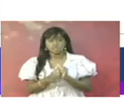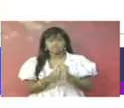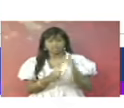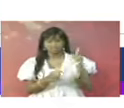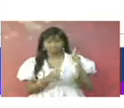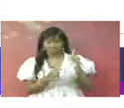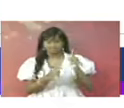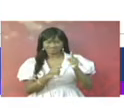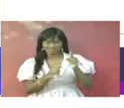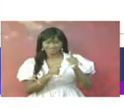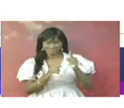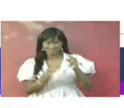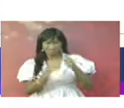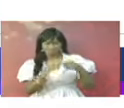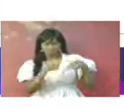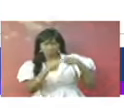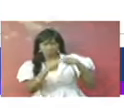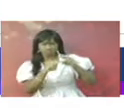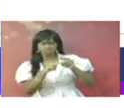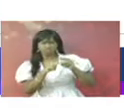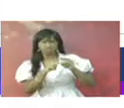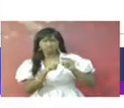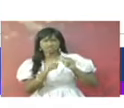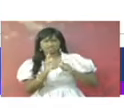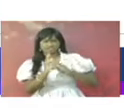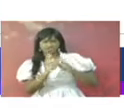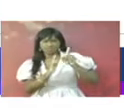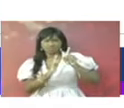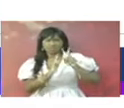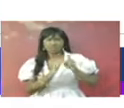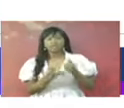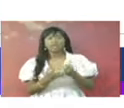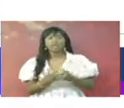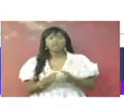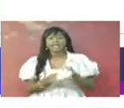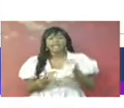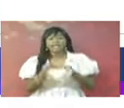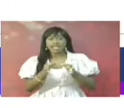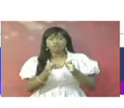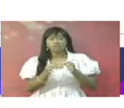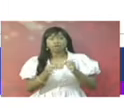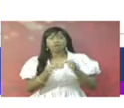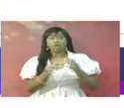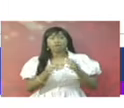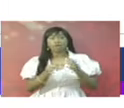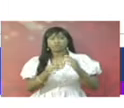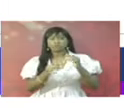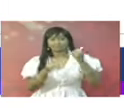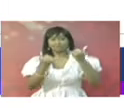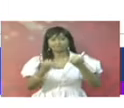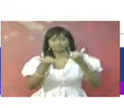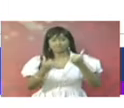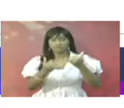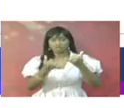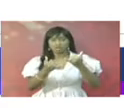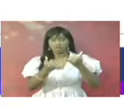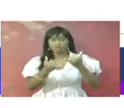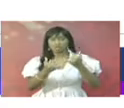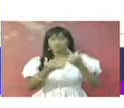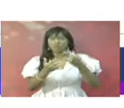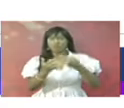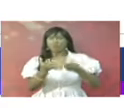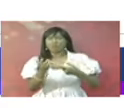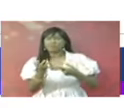slide. What's the likelihood that this plateauing could actually lead to a new spike in cases,